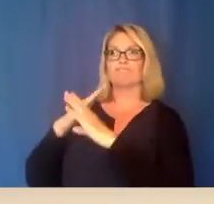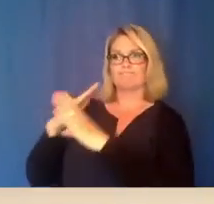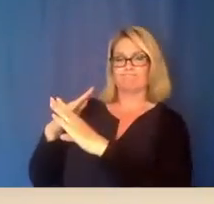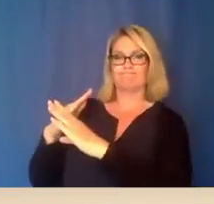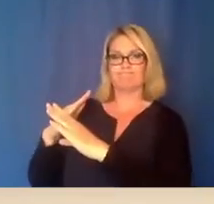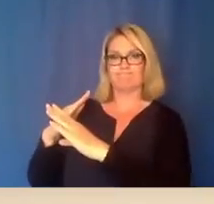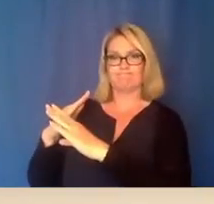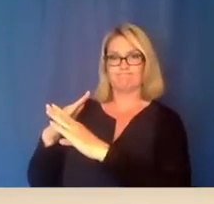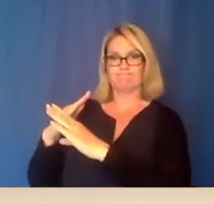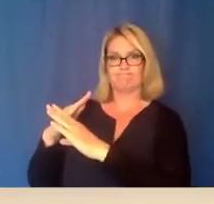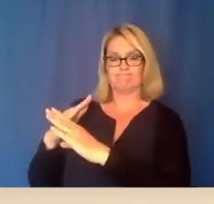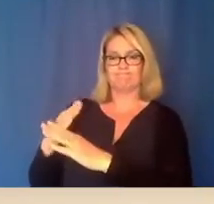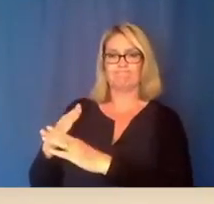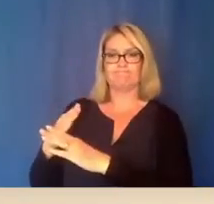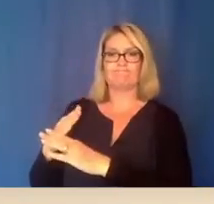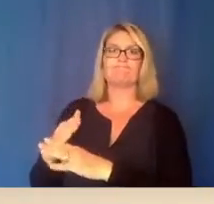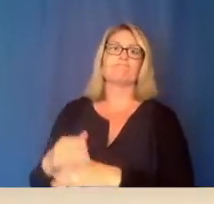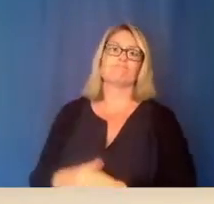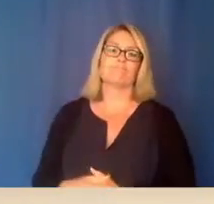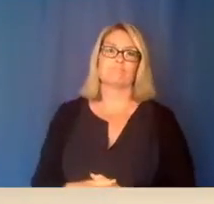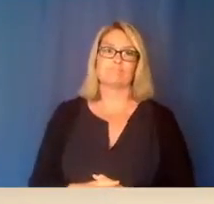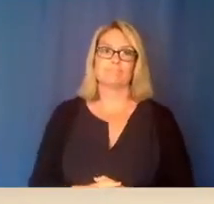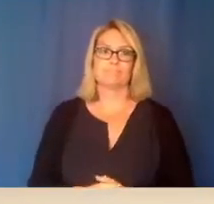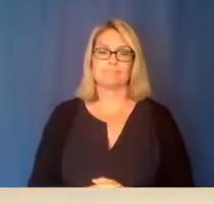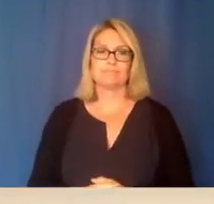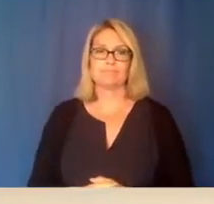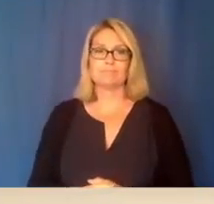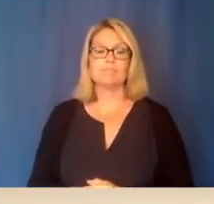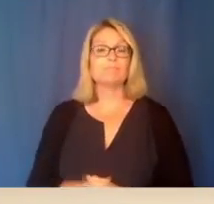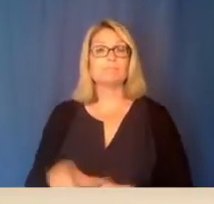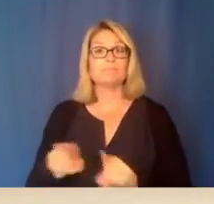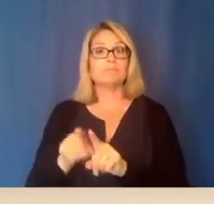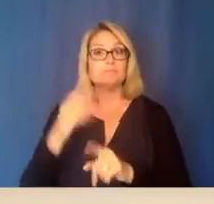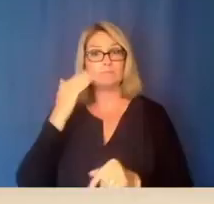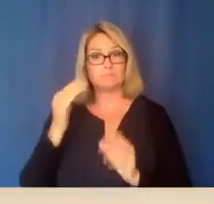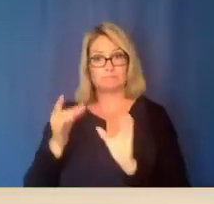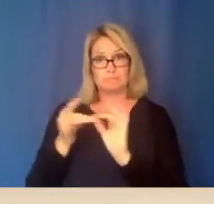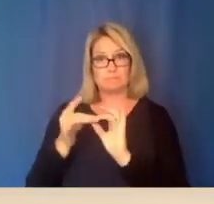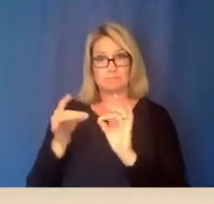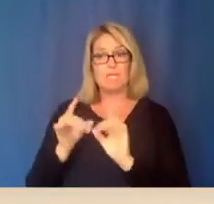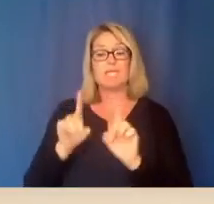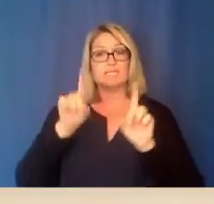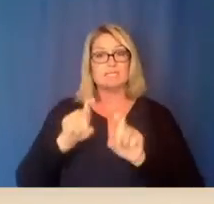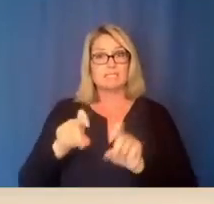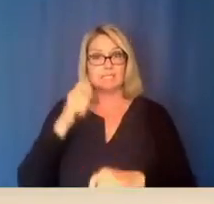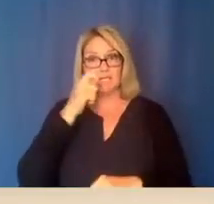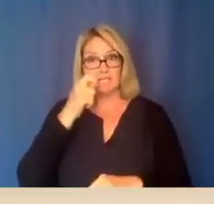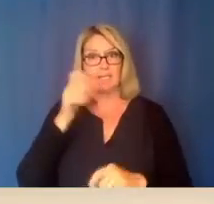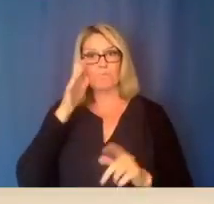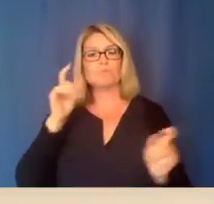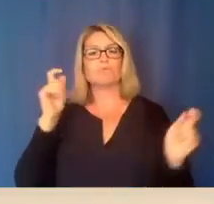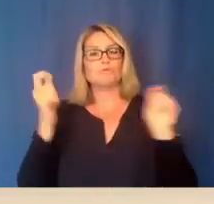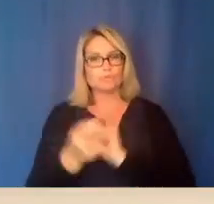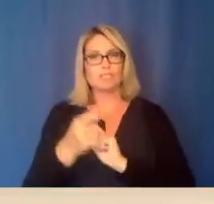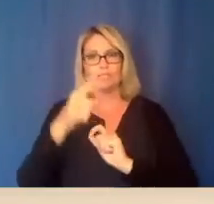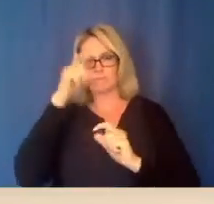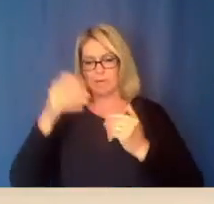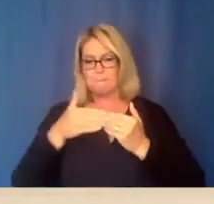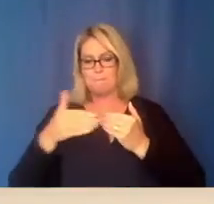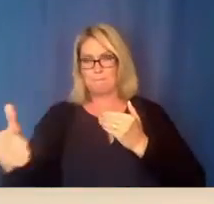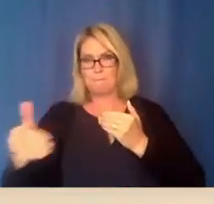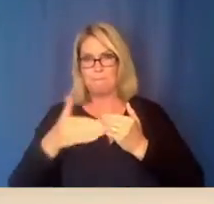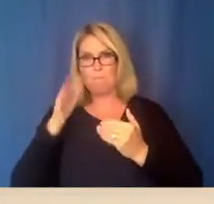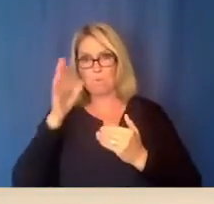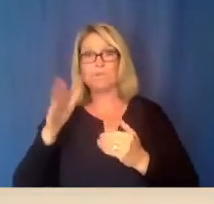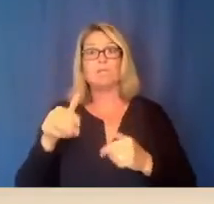COVID-19. We've stated previously that our testing strategy will evolve and adjust over the summer. Effective at